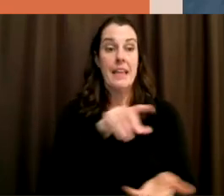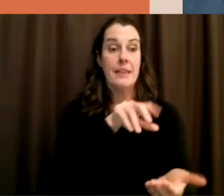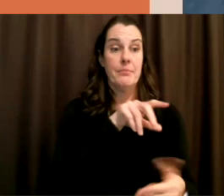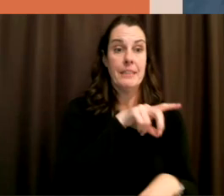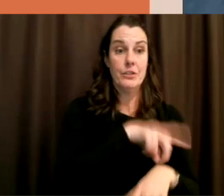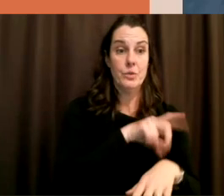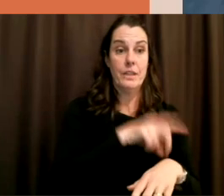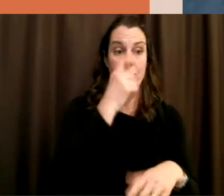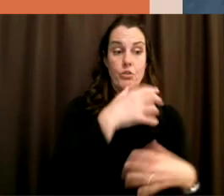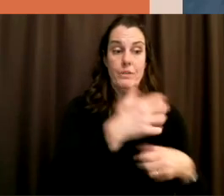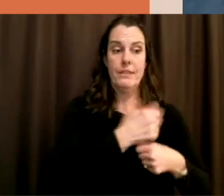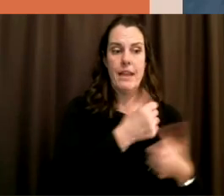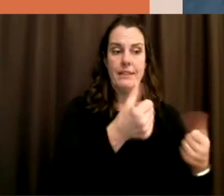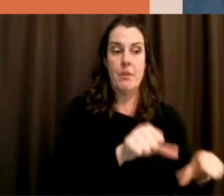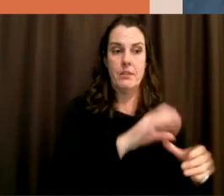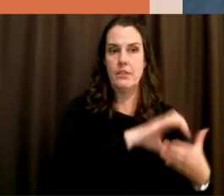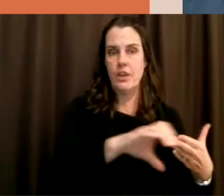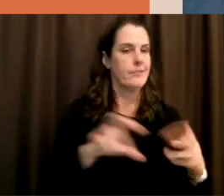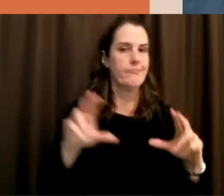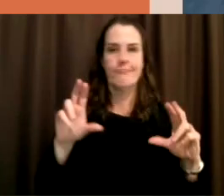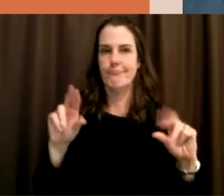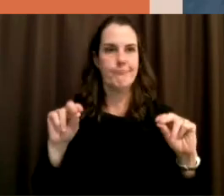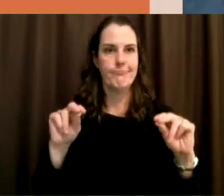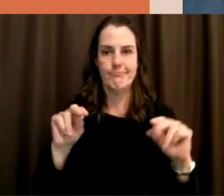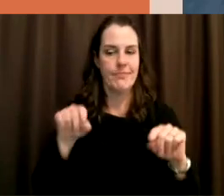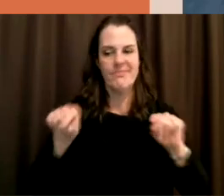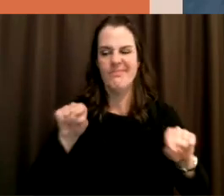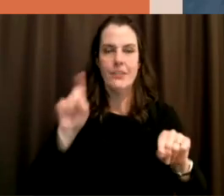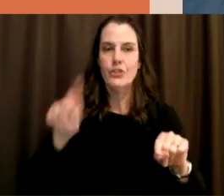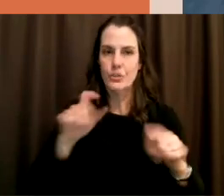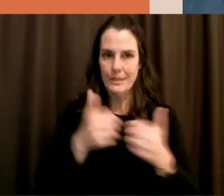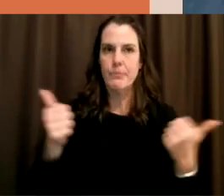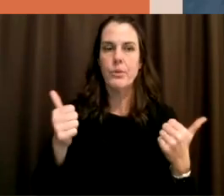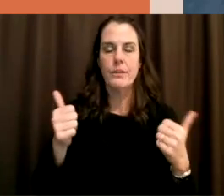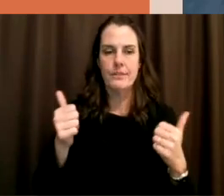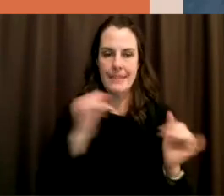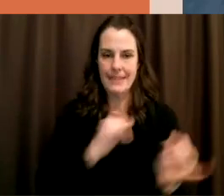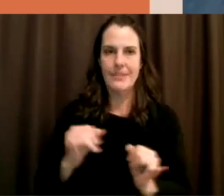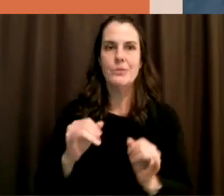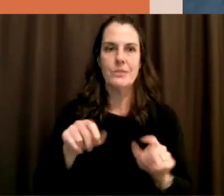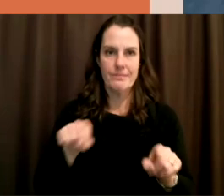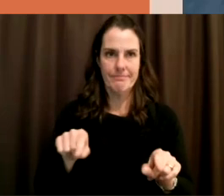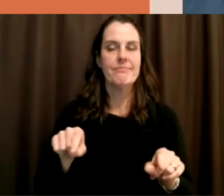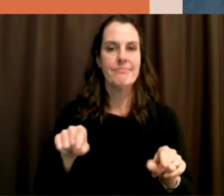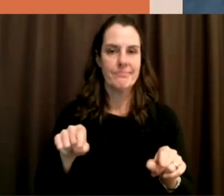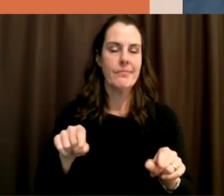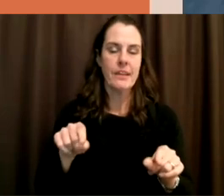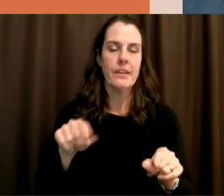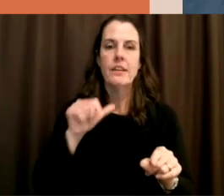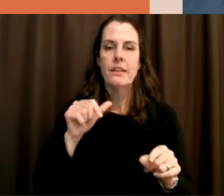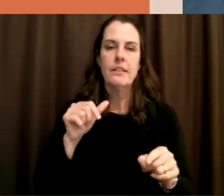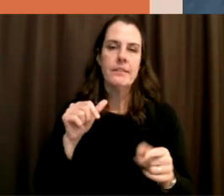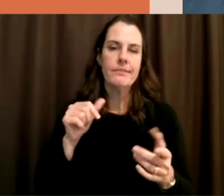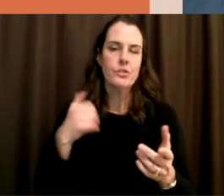depositing checks, right? So you shouldn't have both custody over the assets as well as reconciling records pertaining to